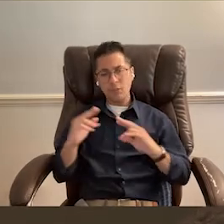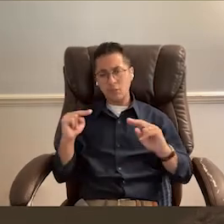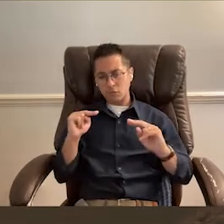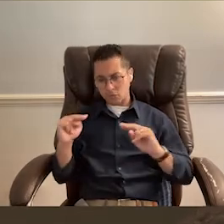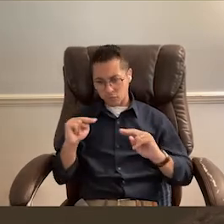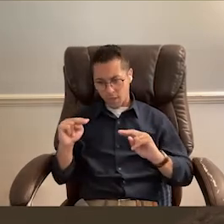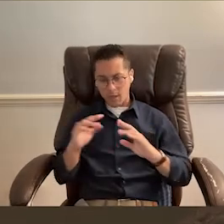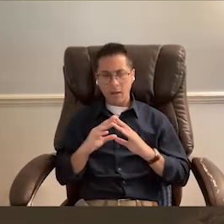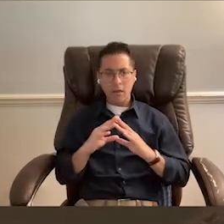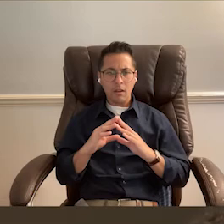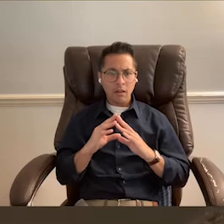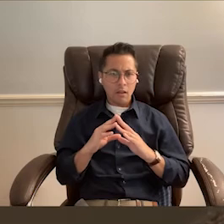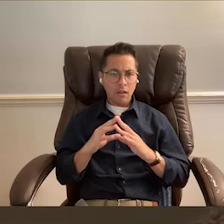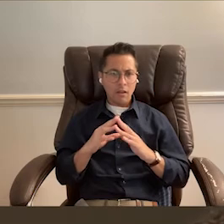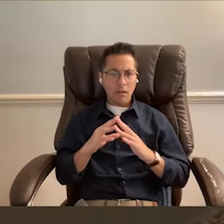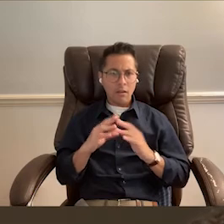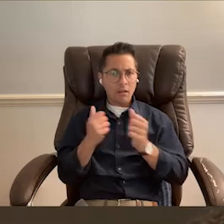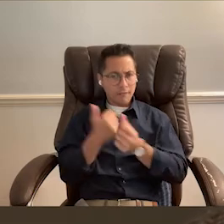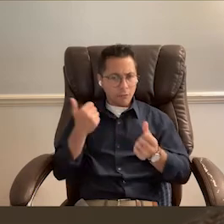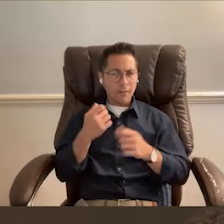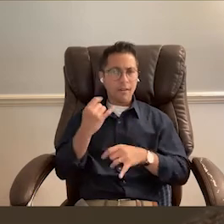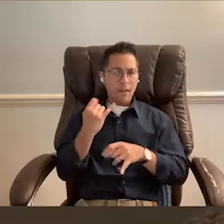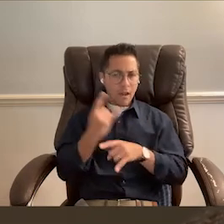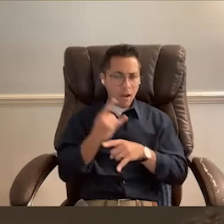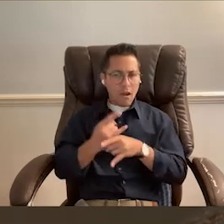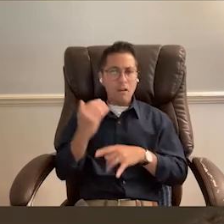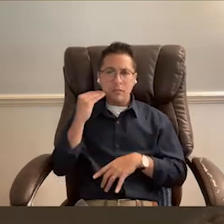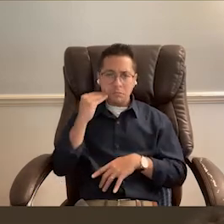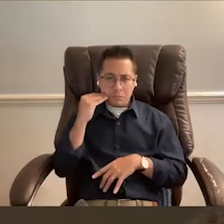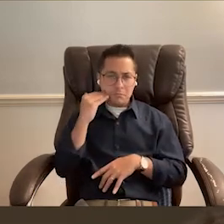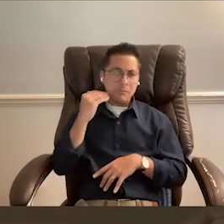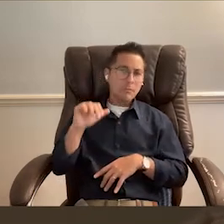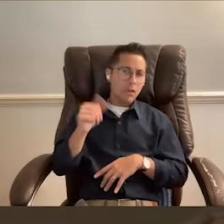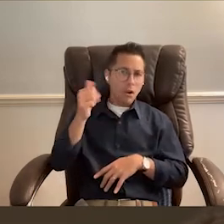feeling of control in their own life, spirituality,